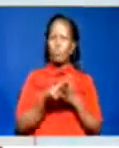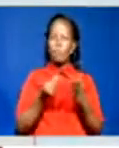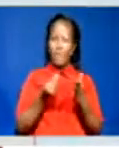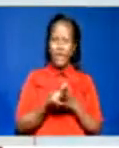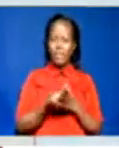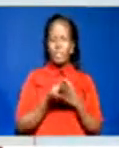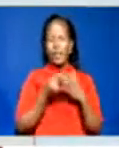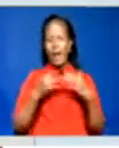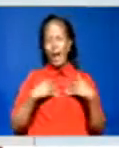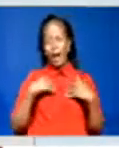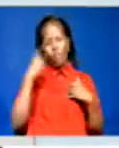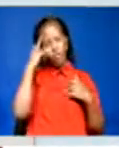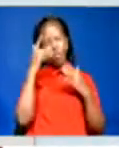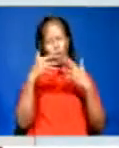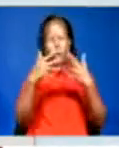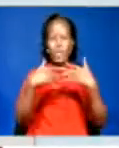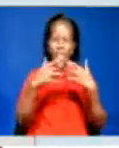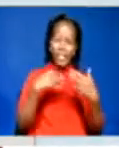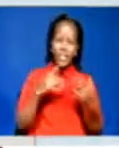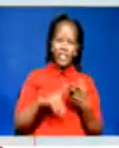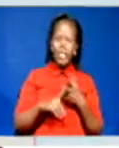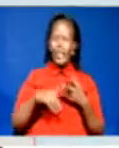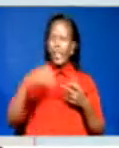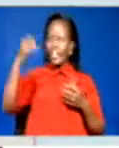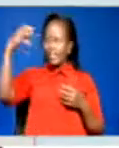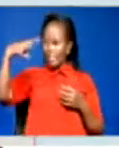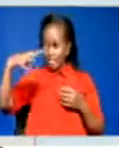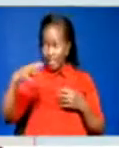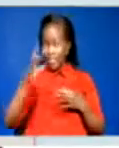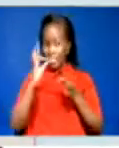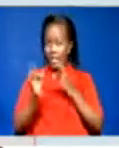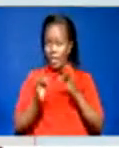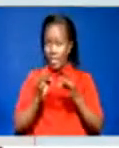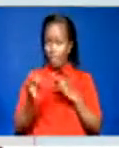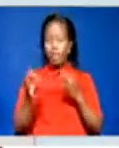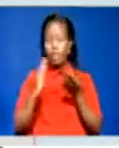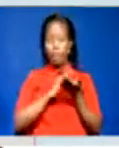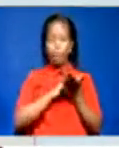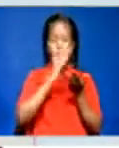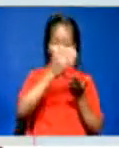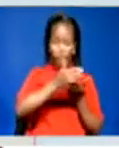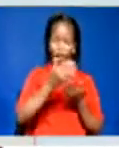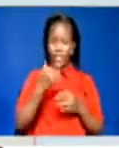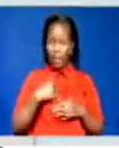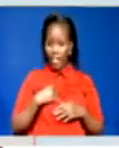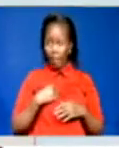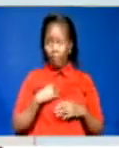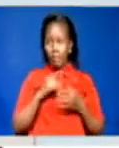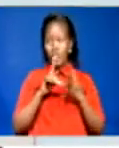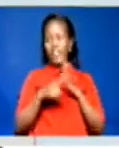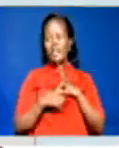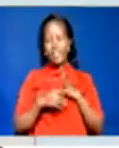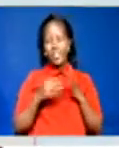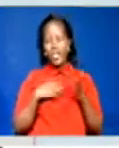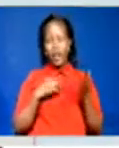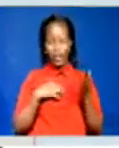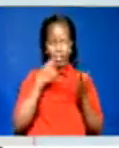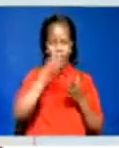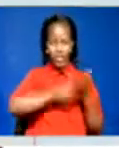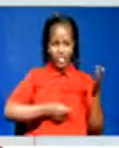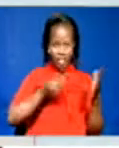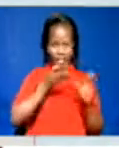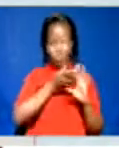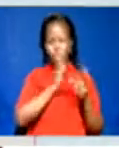sewerage, electricity, if you can give us incentives such that if I do them, I get some tax break, I think this is something the government can look